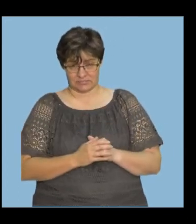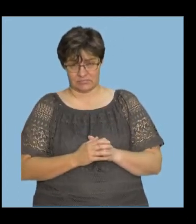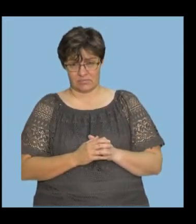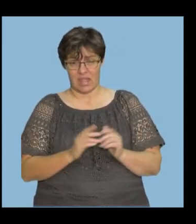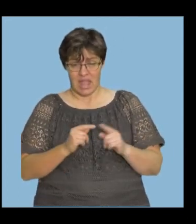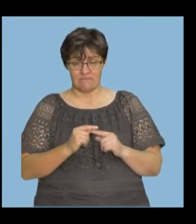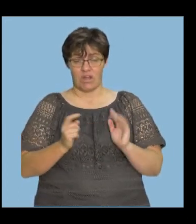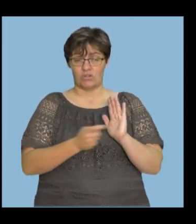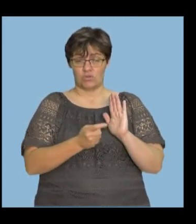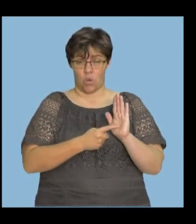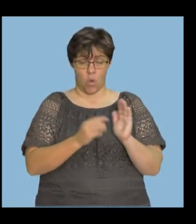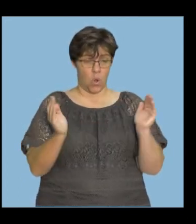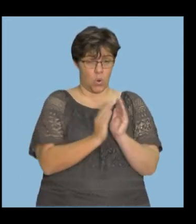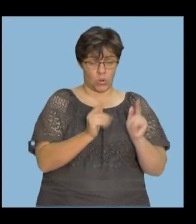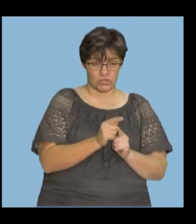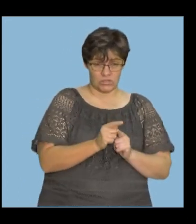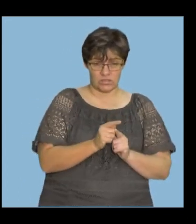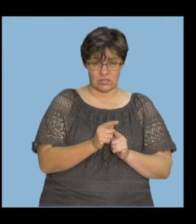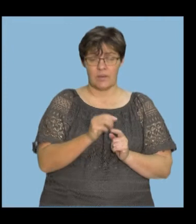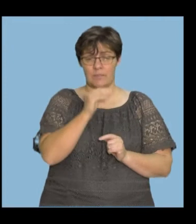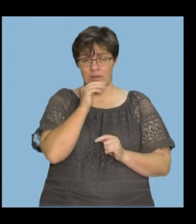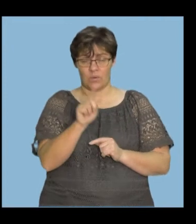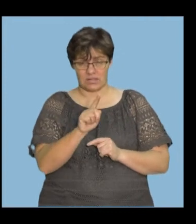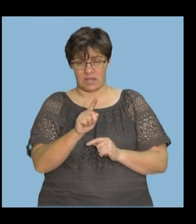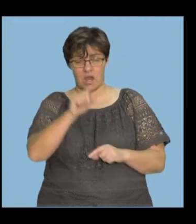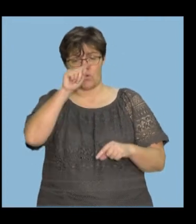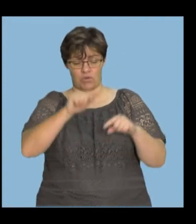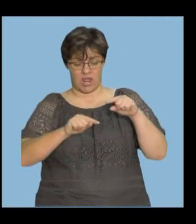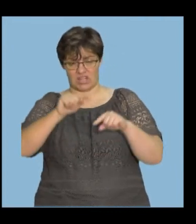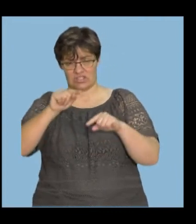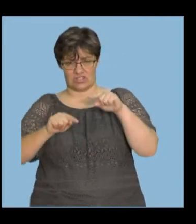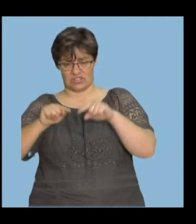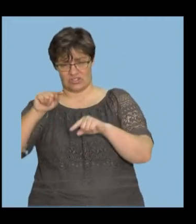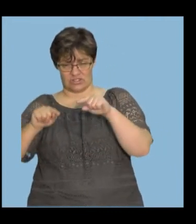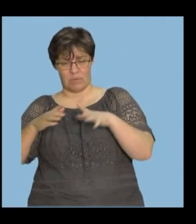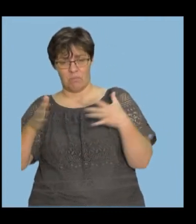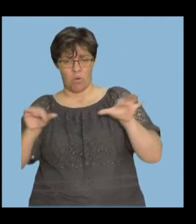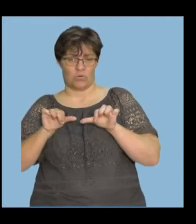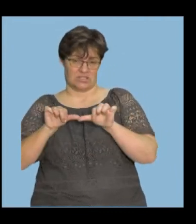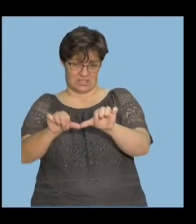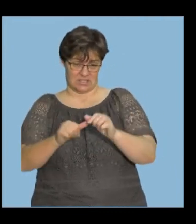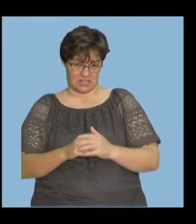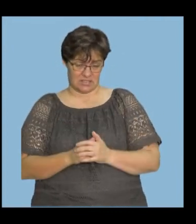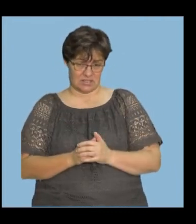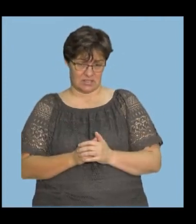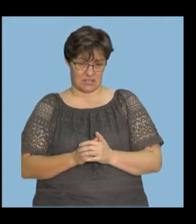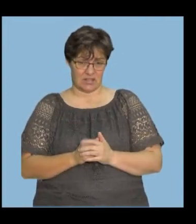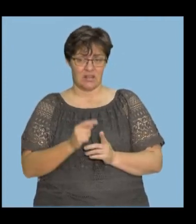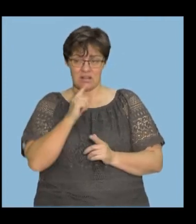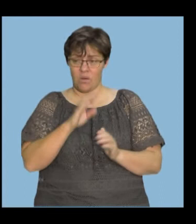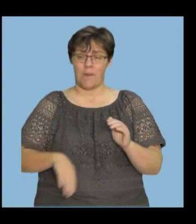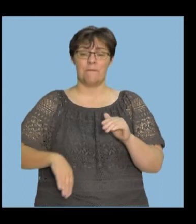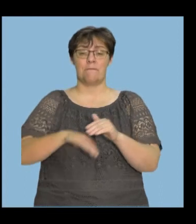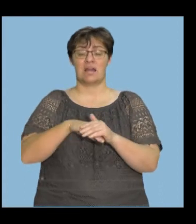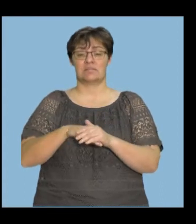close together, then the range will be lower and the score will be more consistent. And we know that the range is the maximum